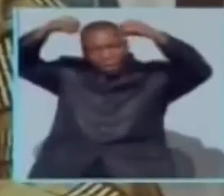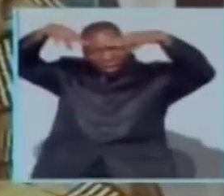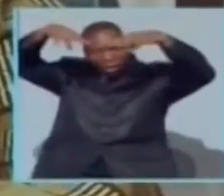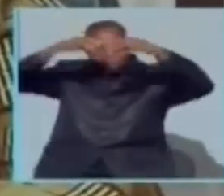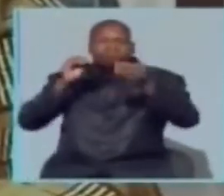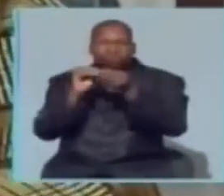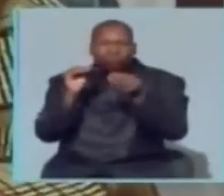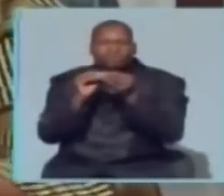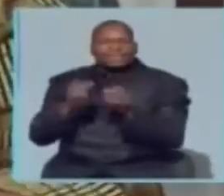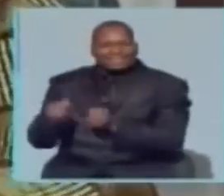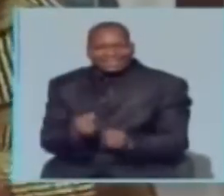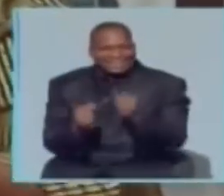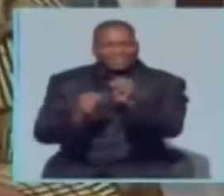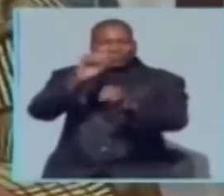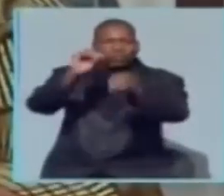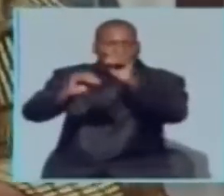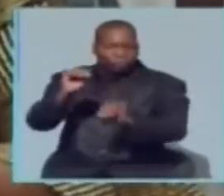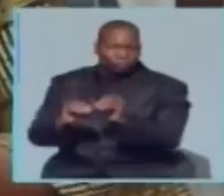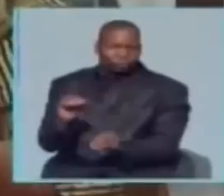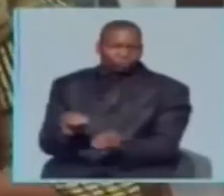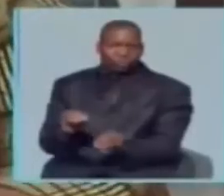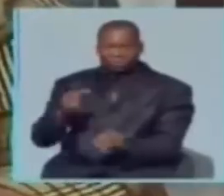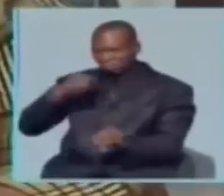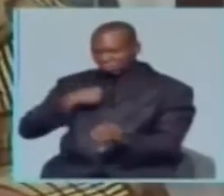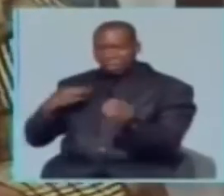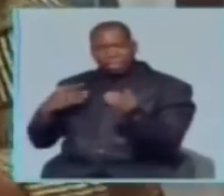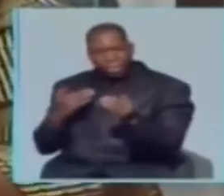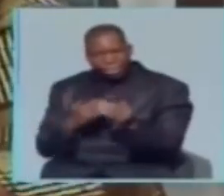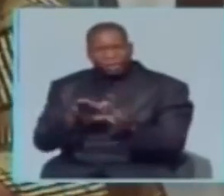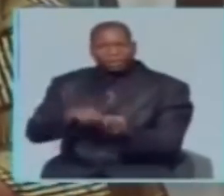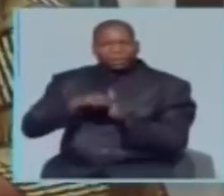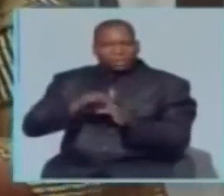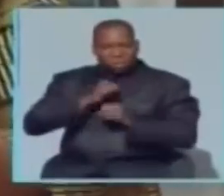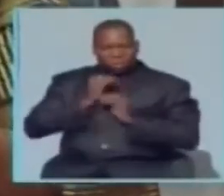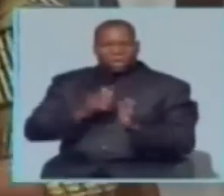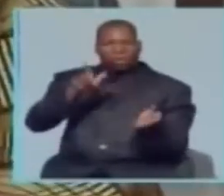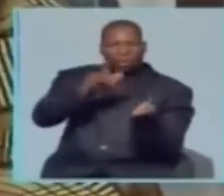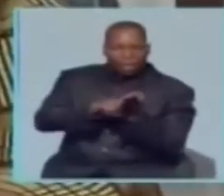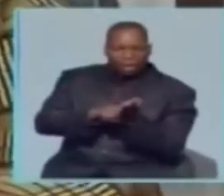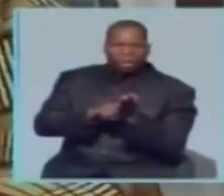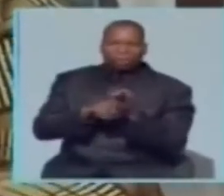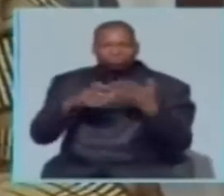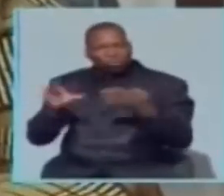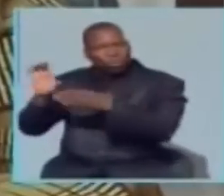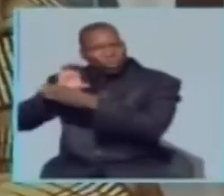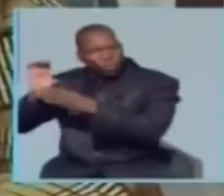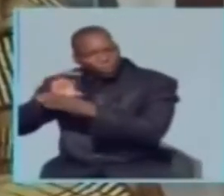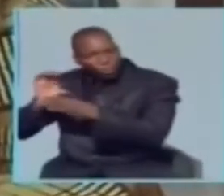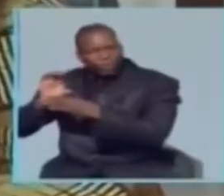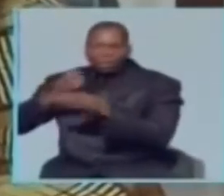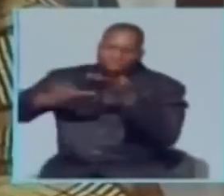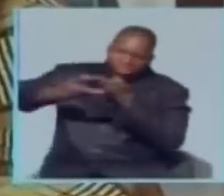the system. So this is what I have been doing, talking with stakeholders in Lusaka, and I even went to the Copper Belt, and the Copper